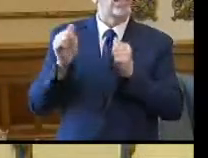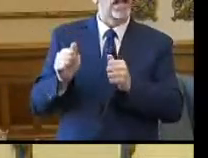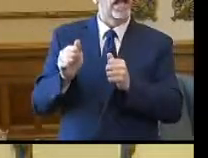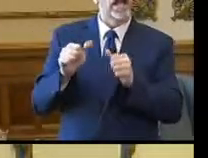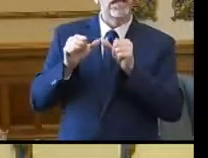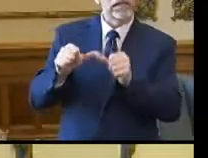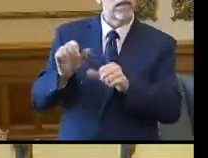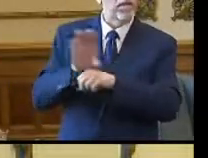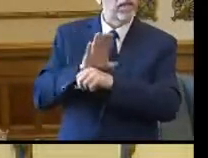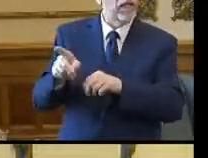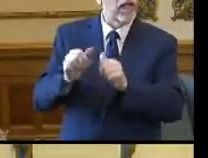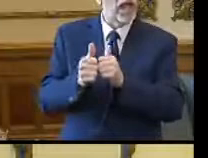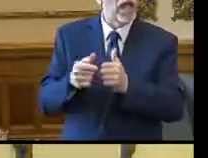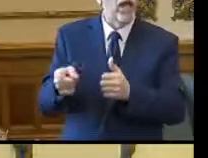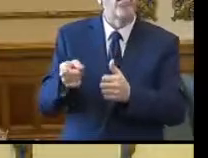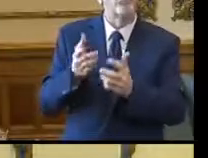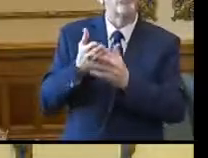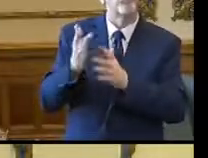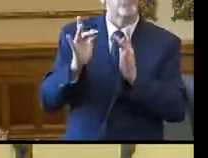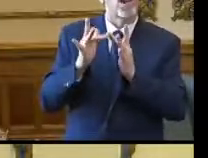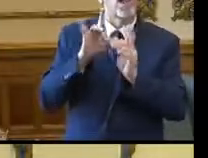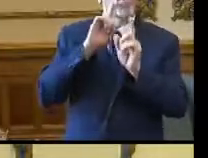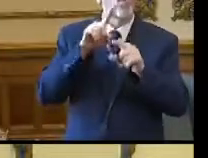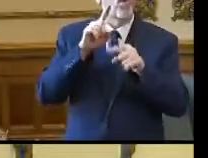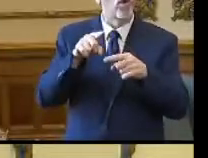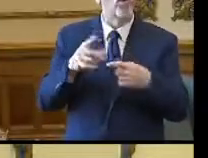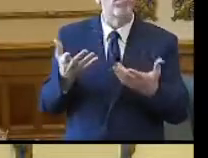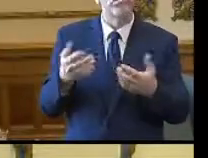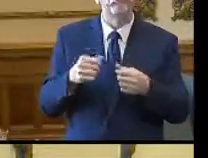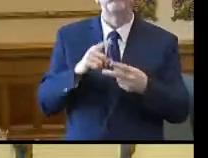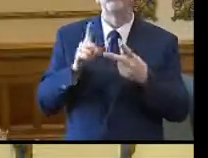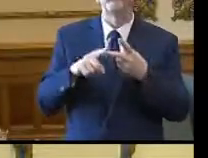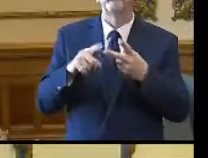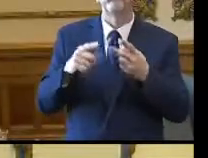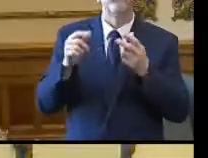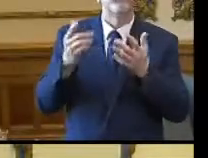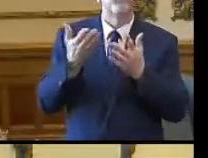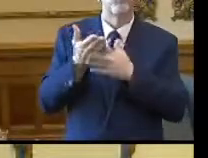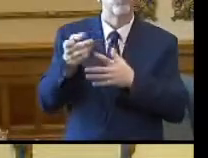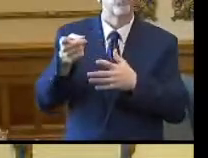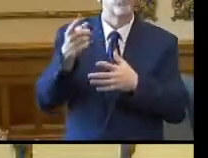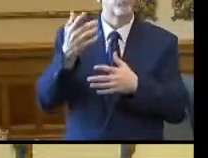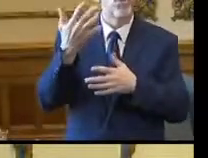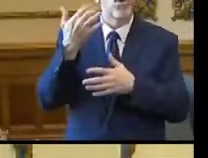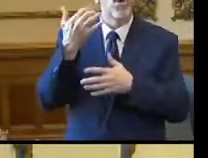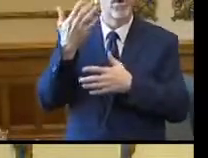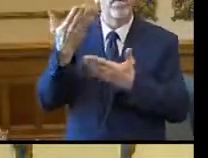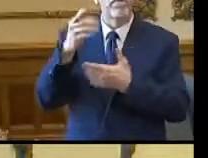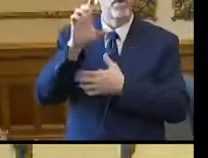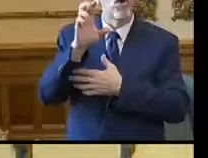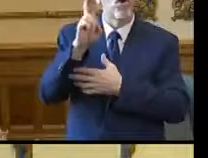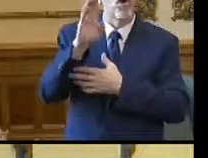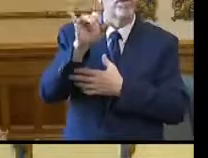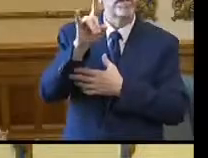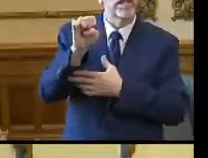and the roles that both Vigo County Health and Emergency Management Agency are playing in this, well, extreme time of